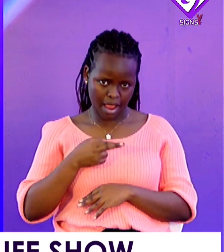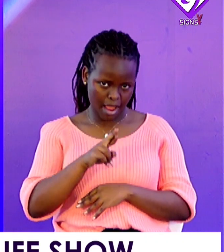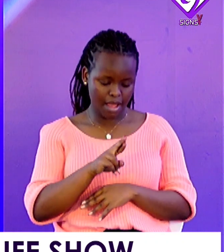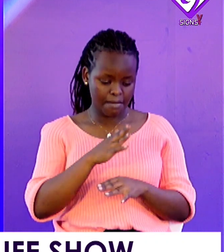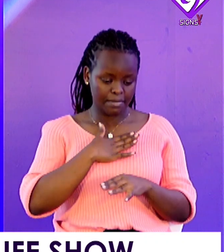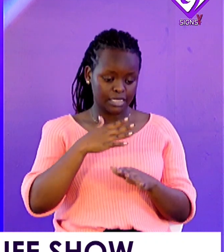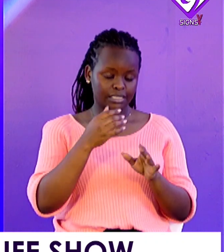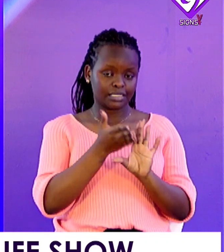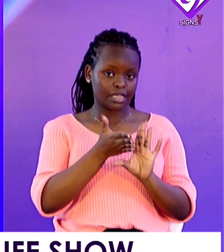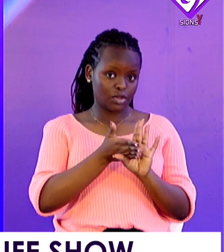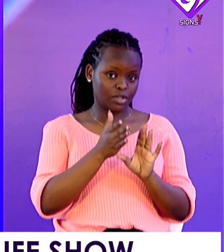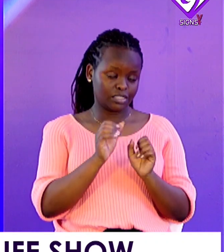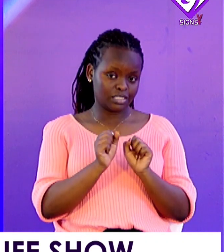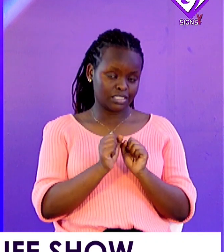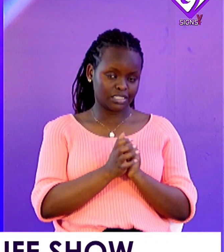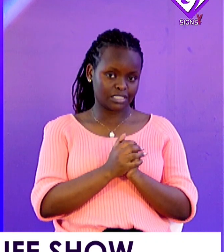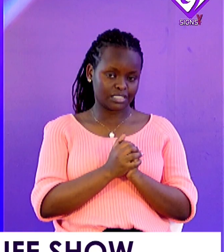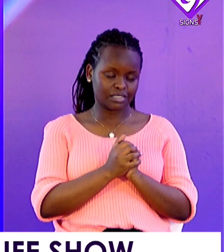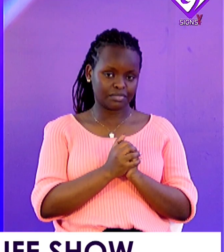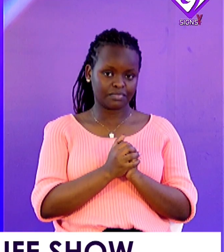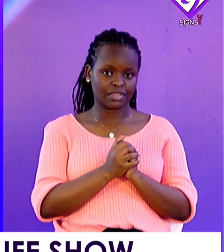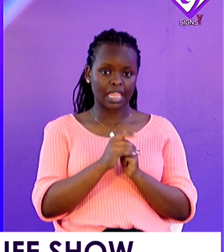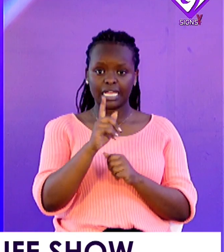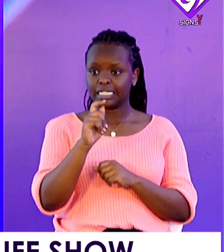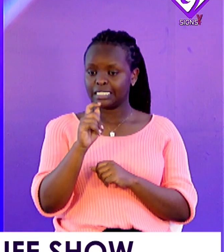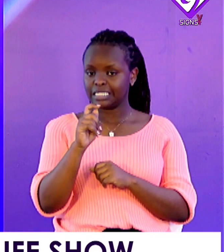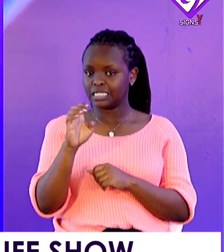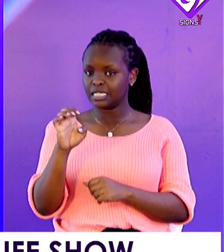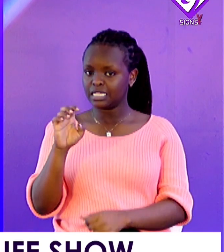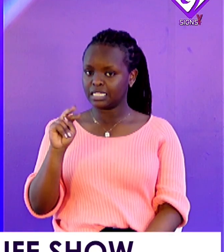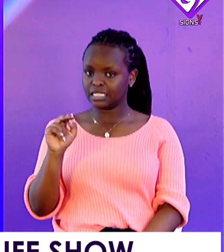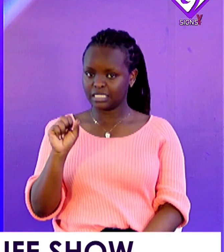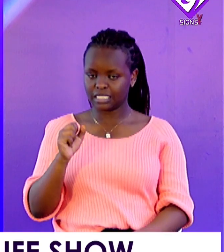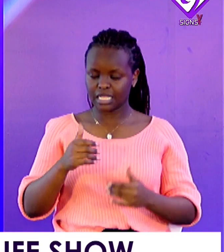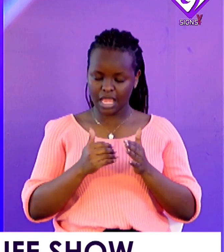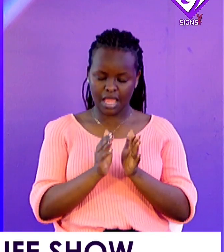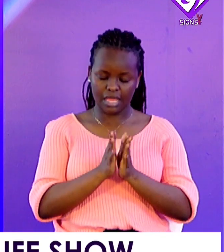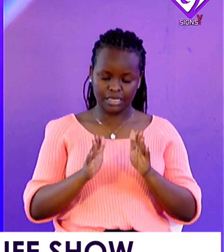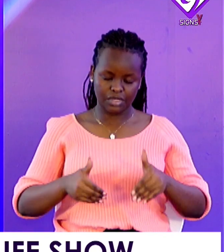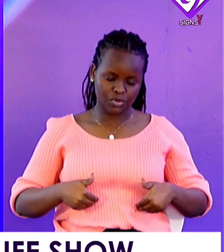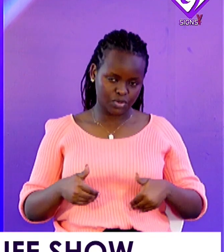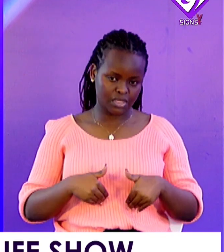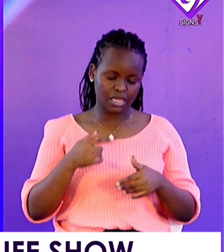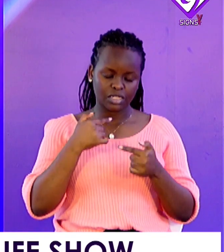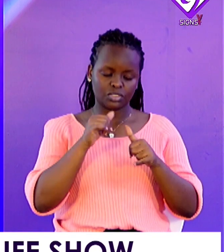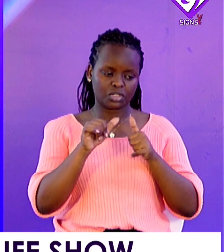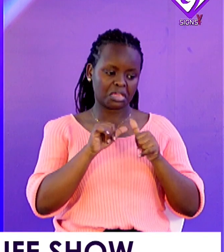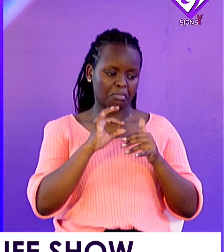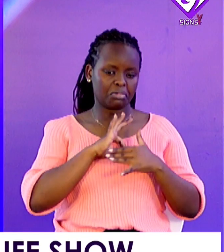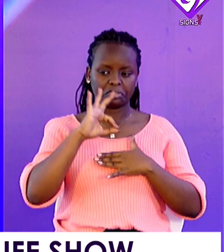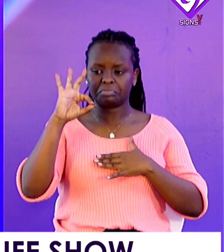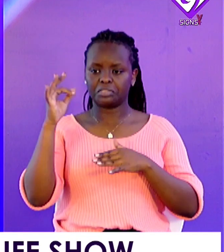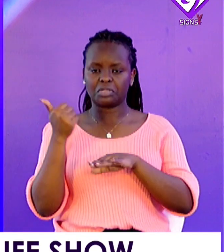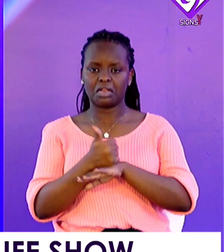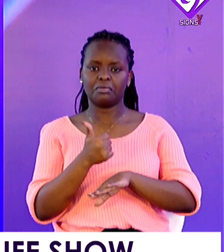counselor, especially to teens and youths. We are talking about spiritual abuse. What's your opinion as you watch